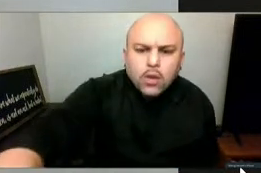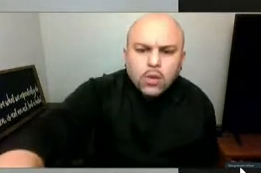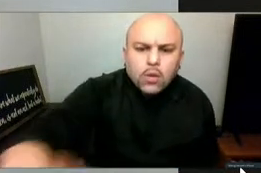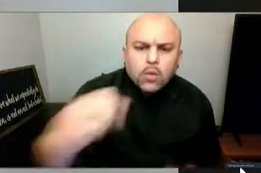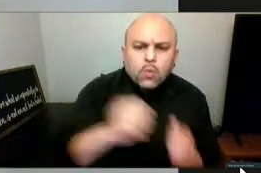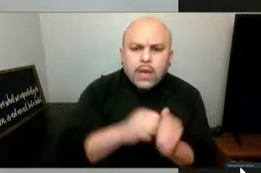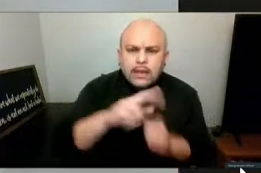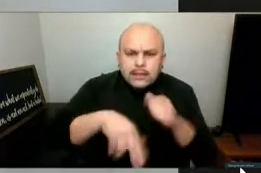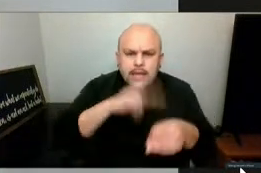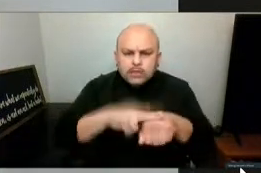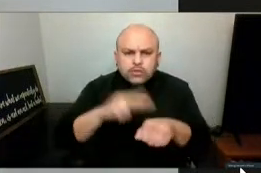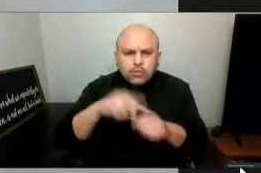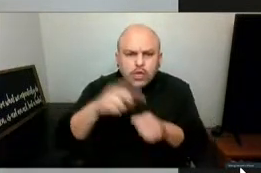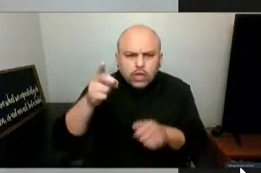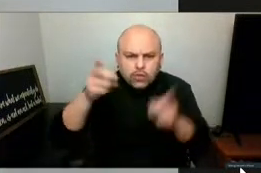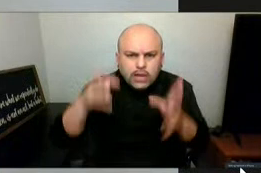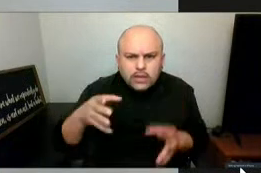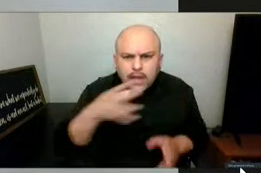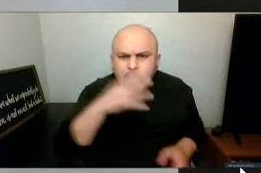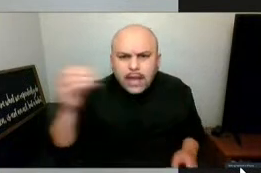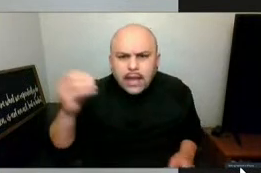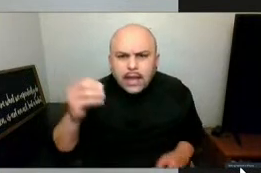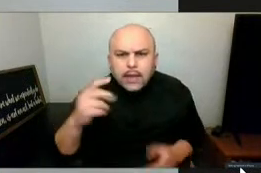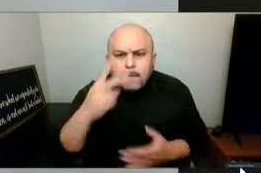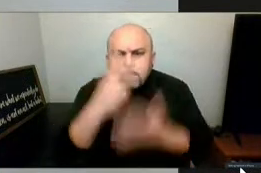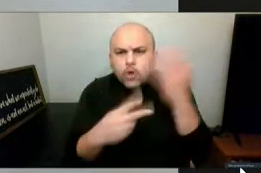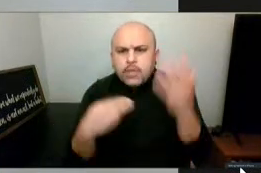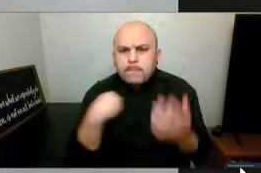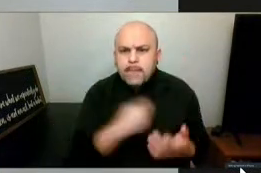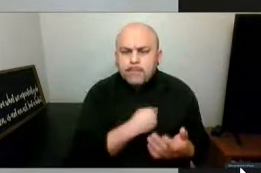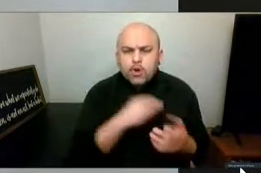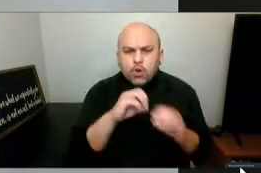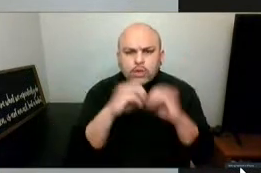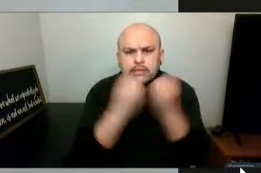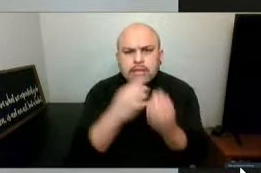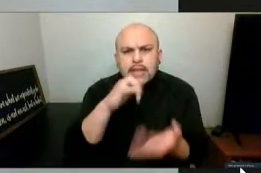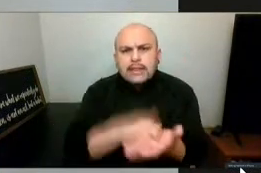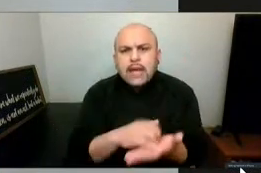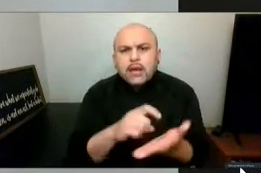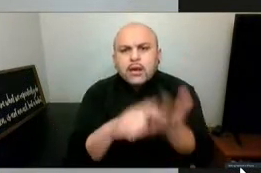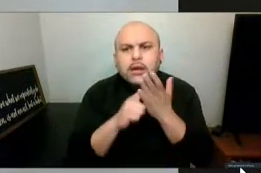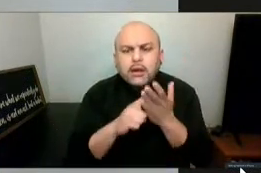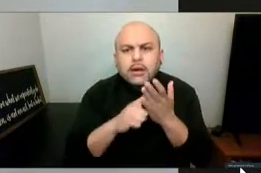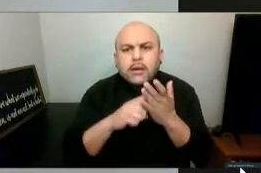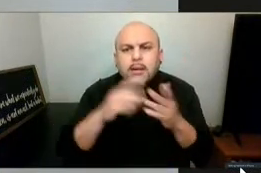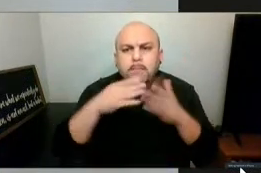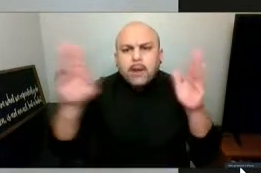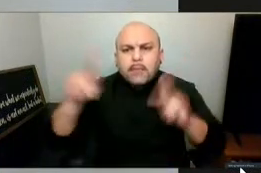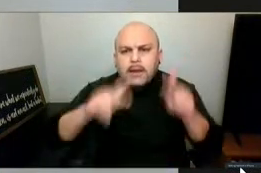Directors. The health membership organization that represents public health departments, STD directors,